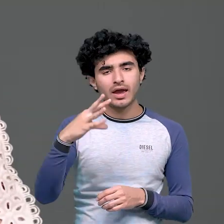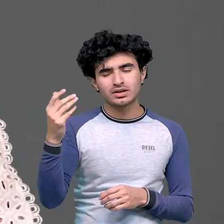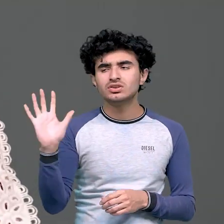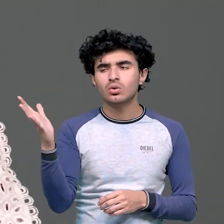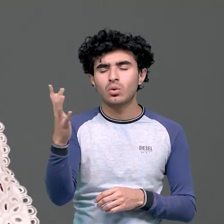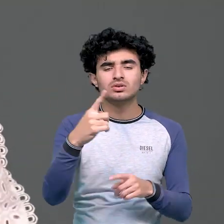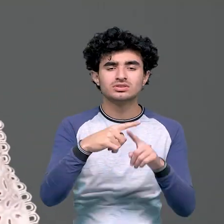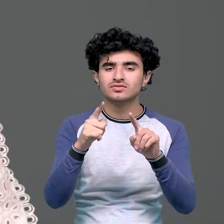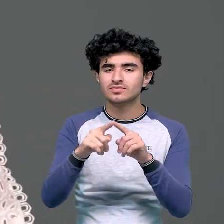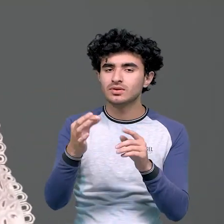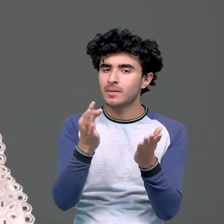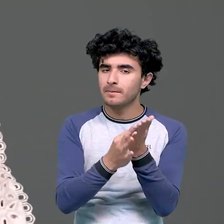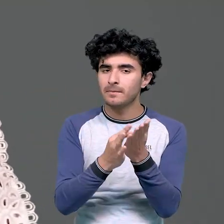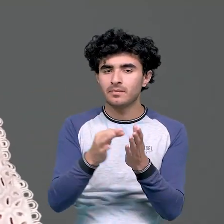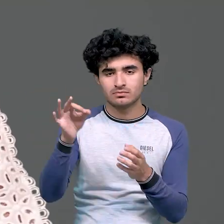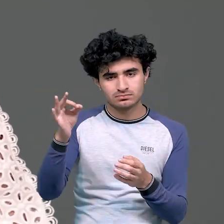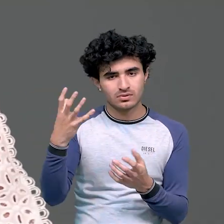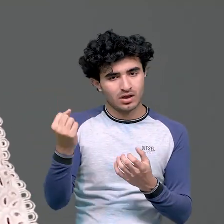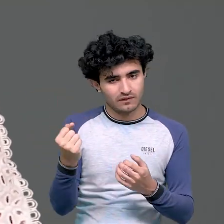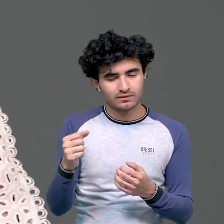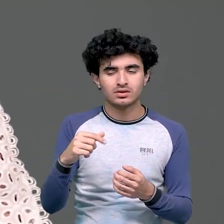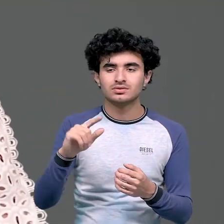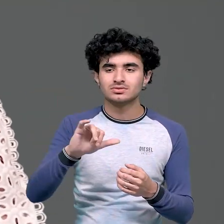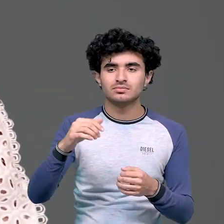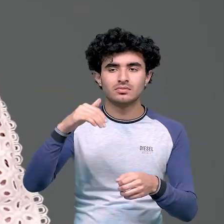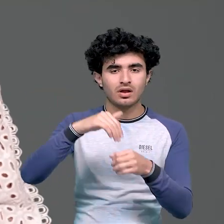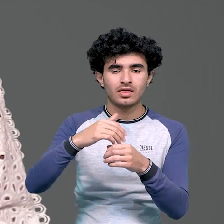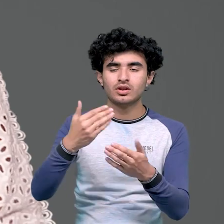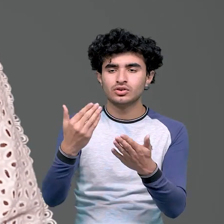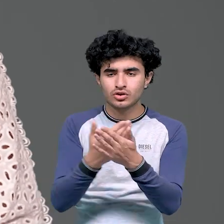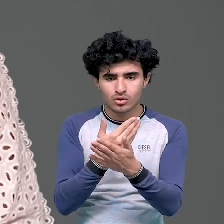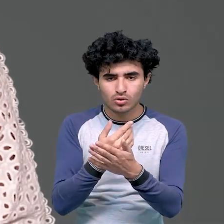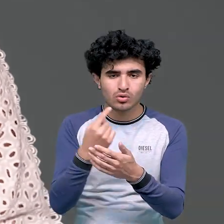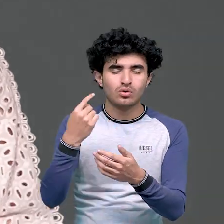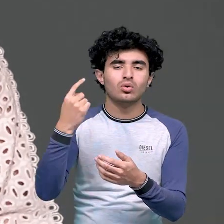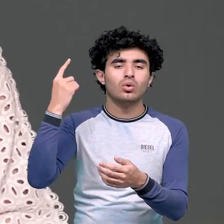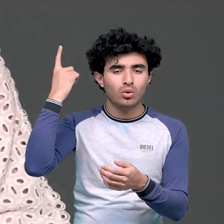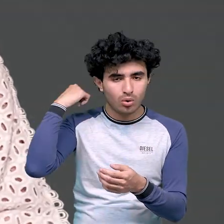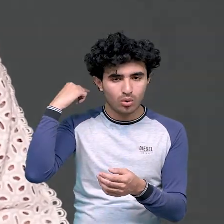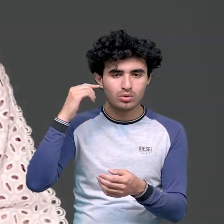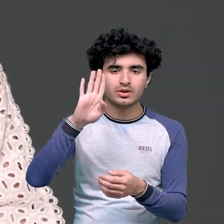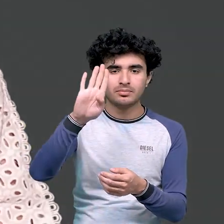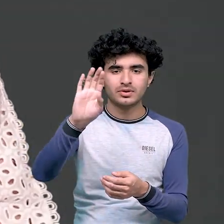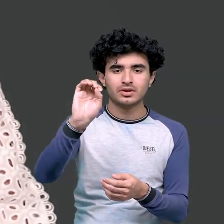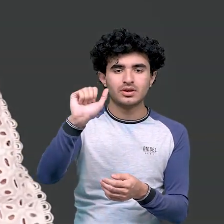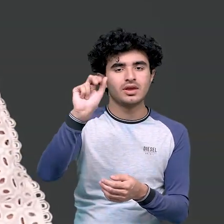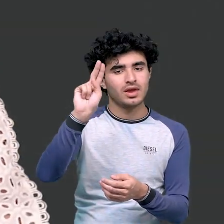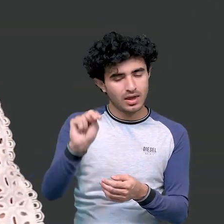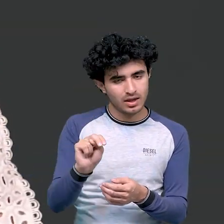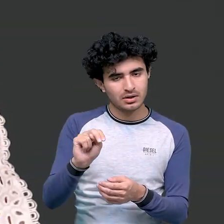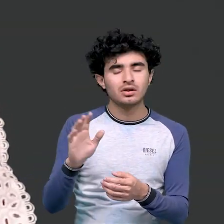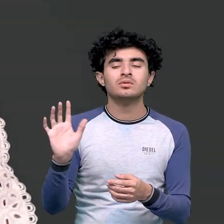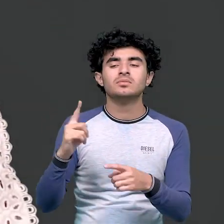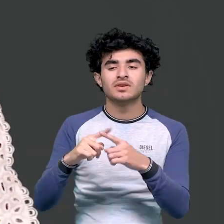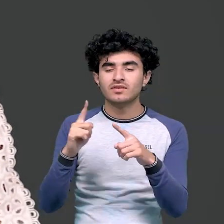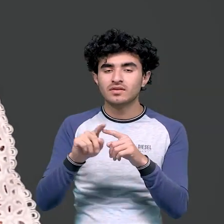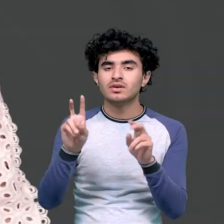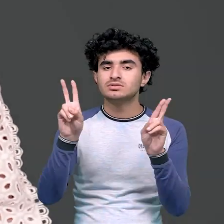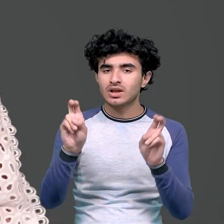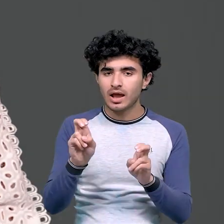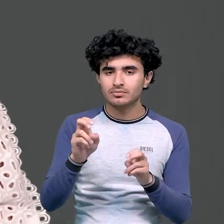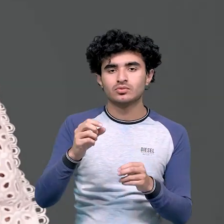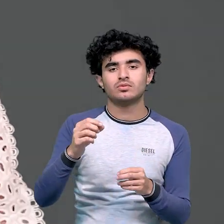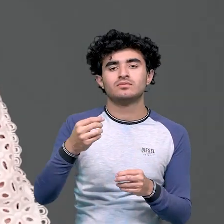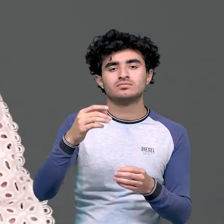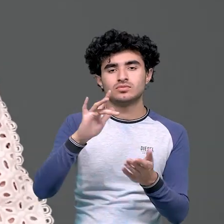Ether are the two major cryptocurrencies. Other than that, there are altcoins, then there are Litecoins, then there was something